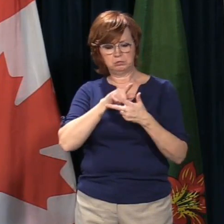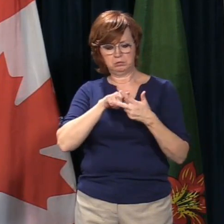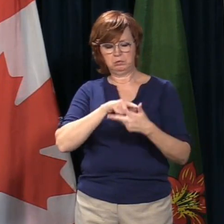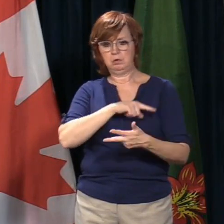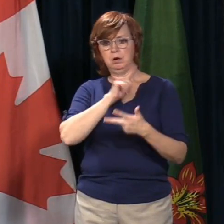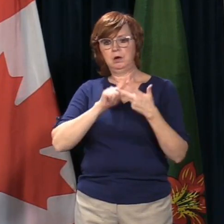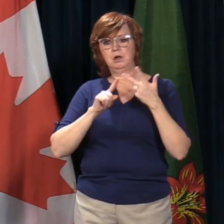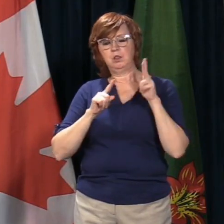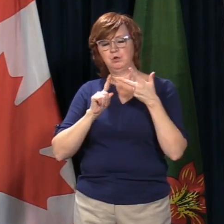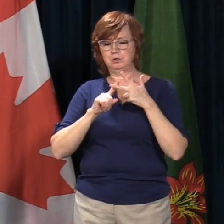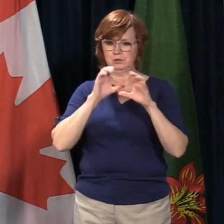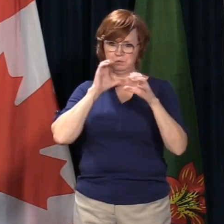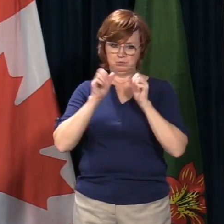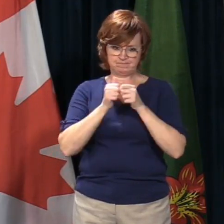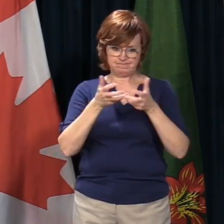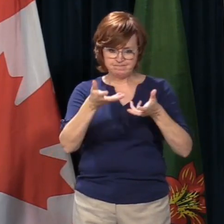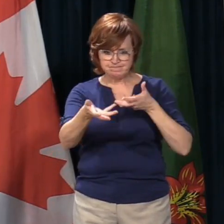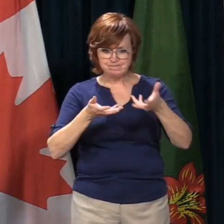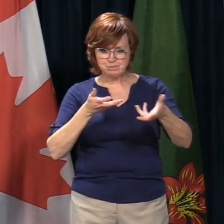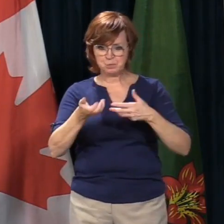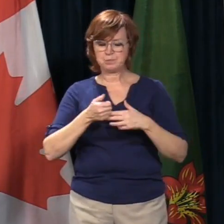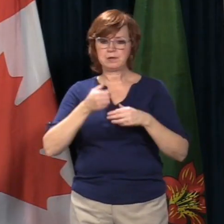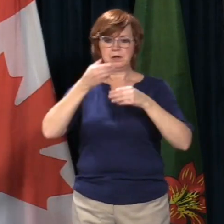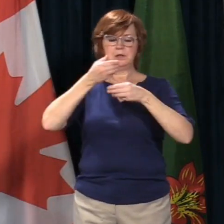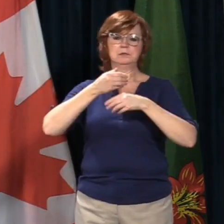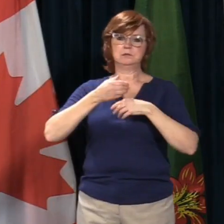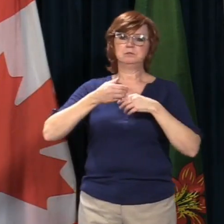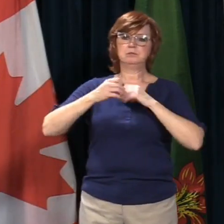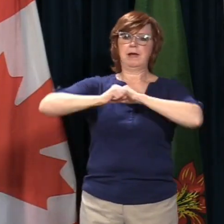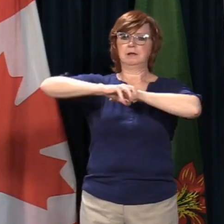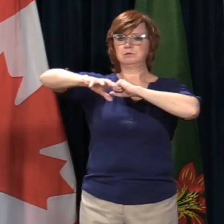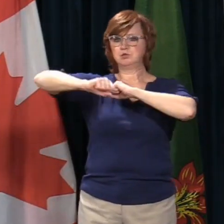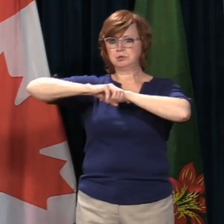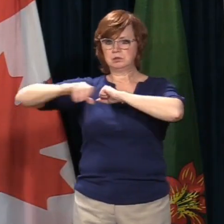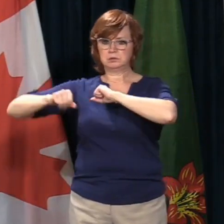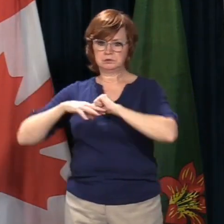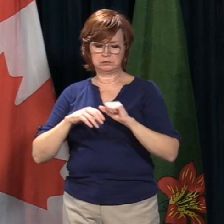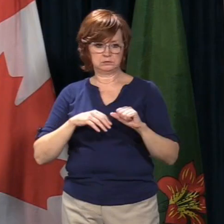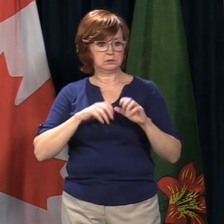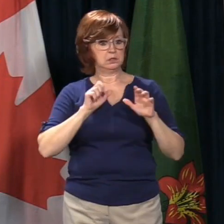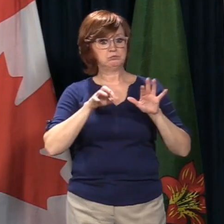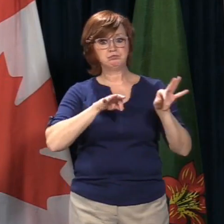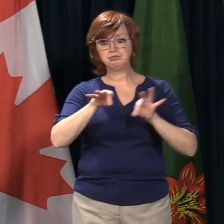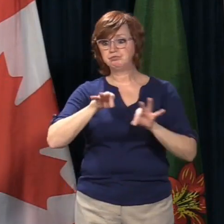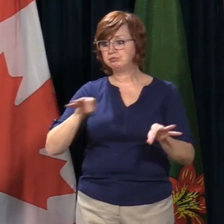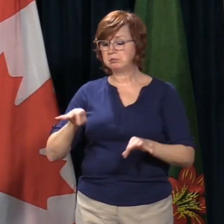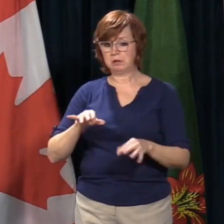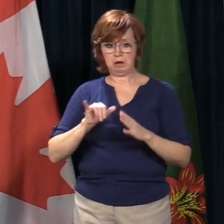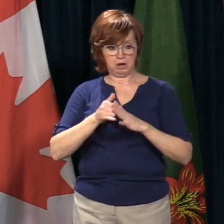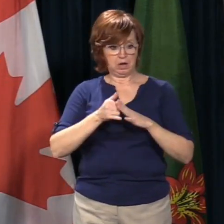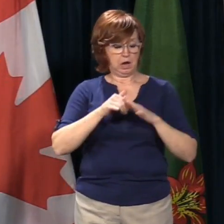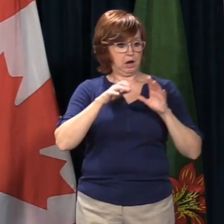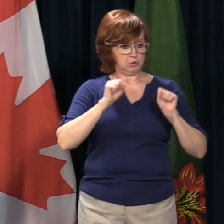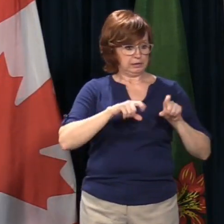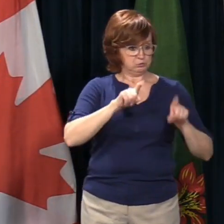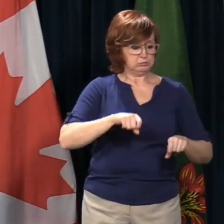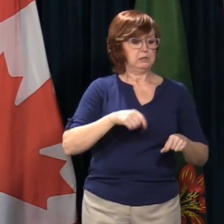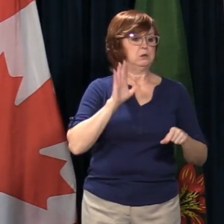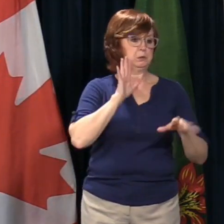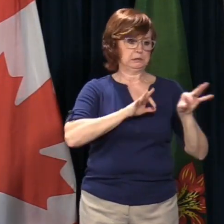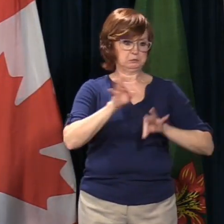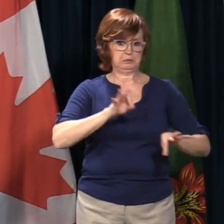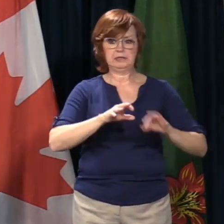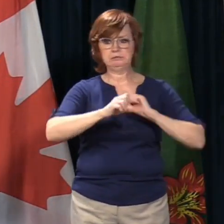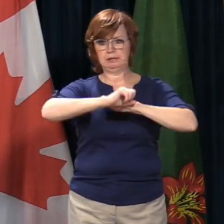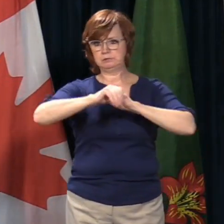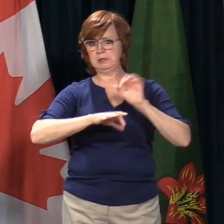communication. So both to public, so that they are aware of all of the testing that is available and the routes to get tested if it's